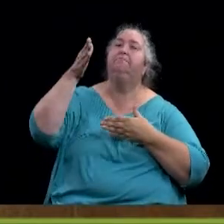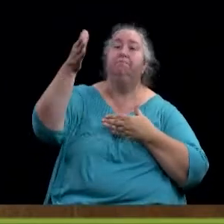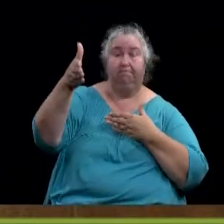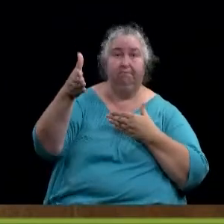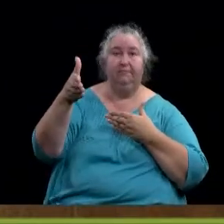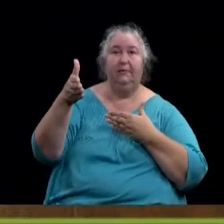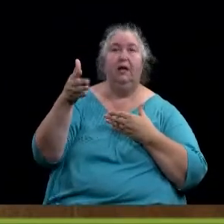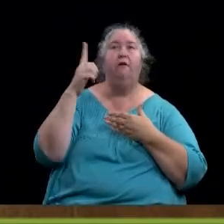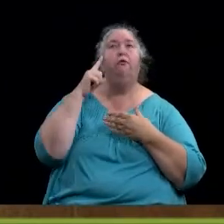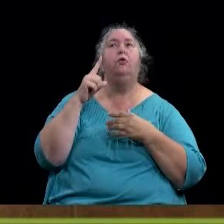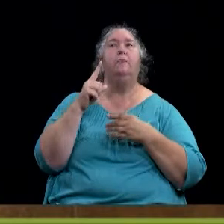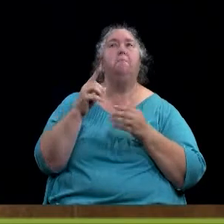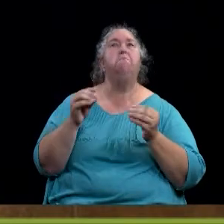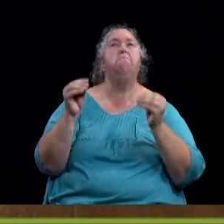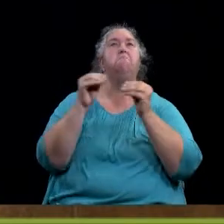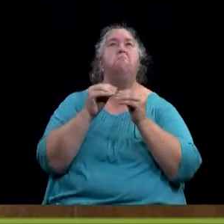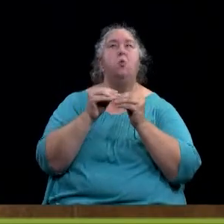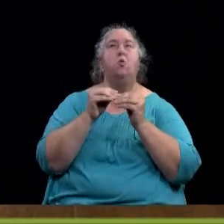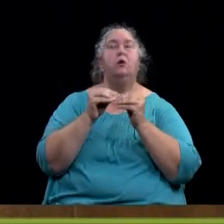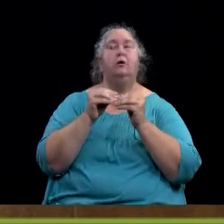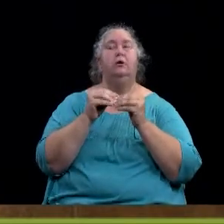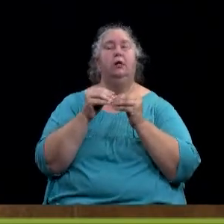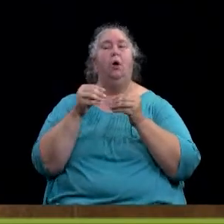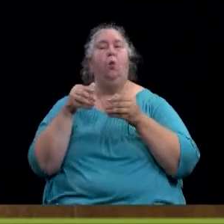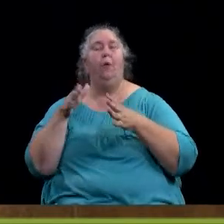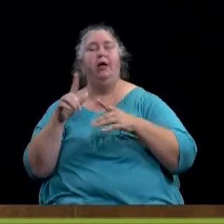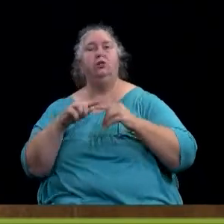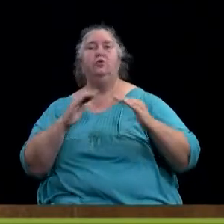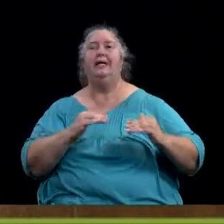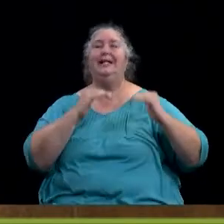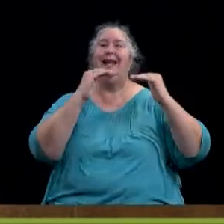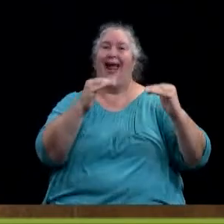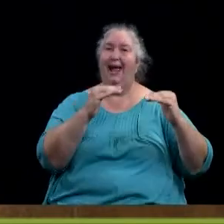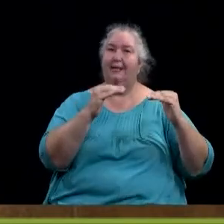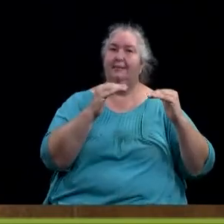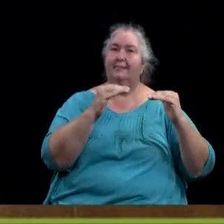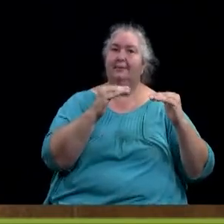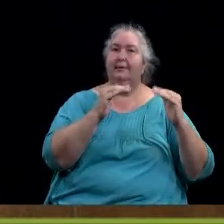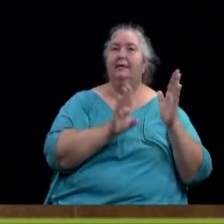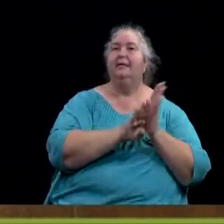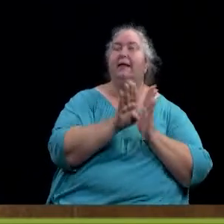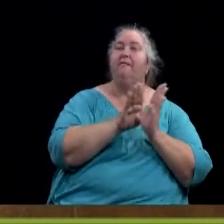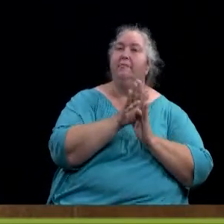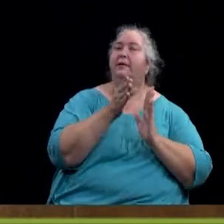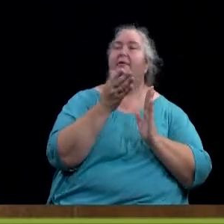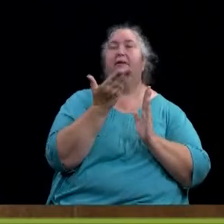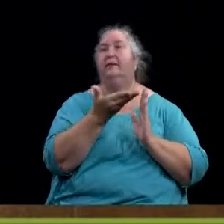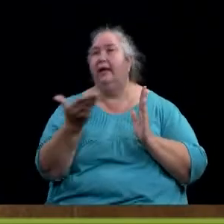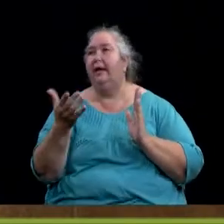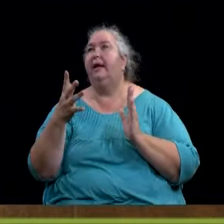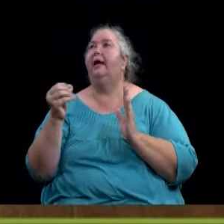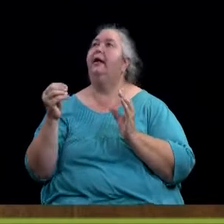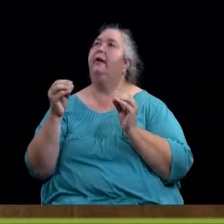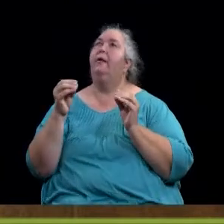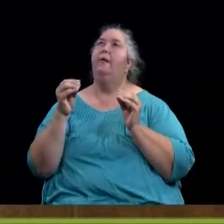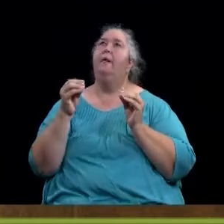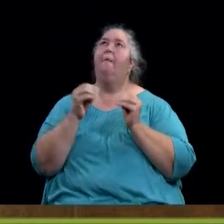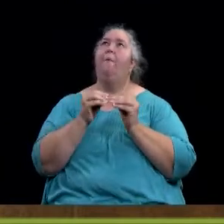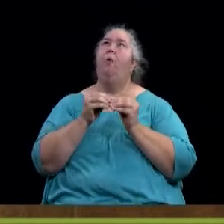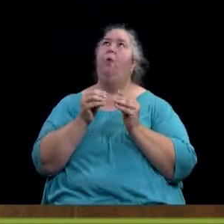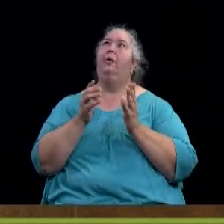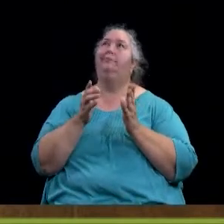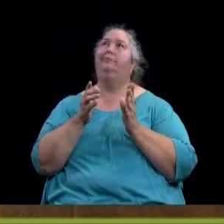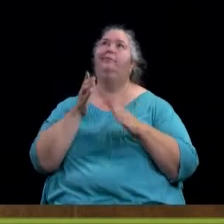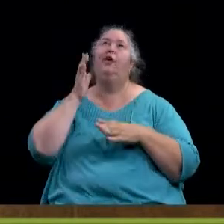make our economic development apparatus even more strategic and forward-thinking for the betterment of our community. So, but I do appreciate